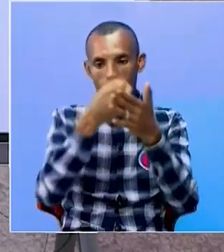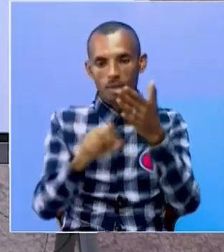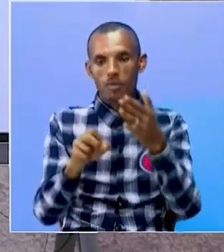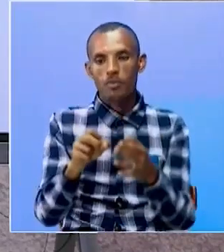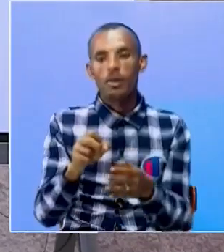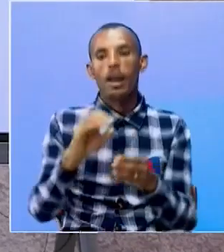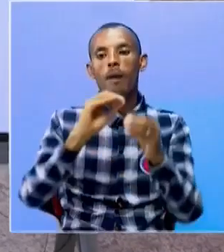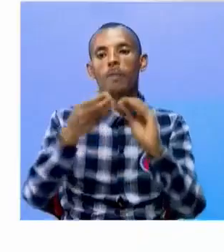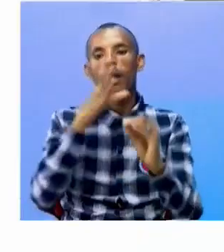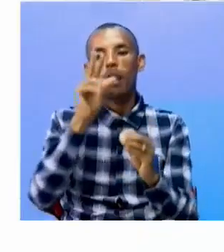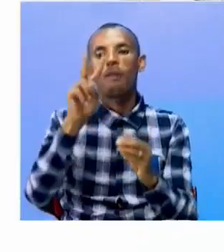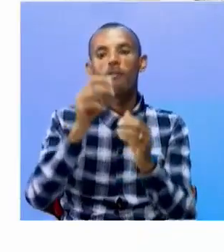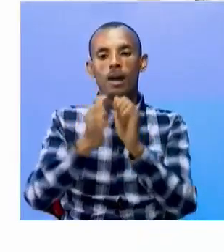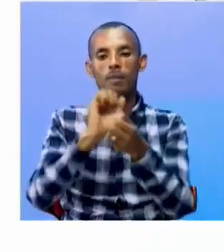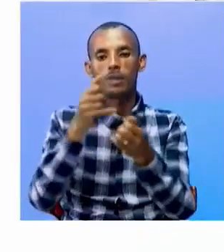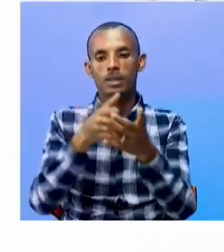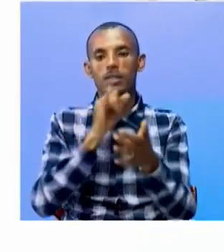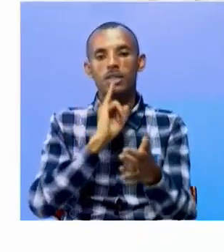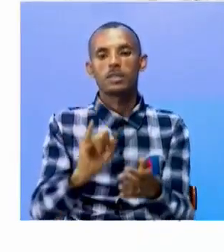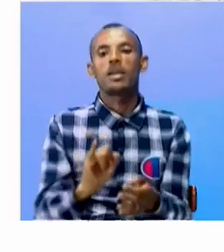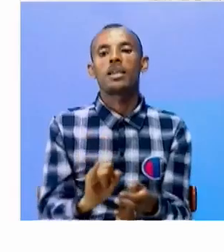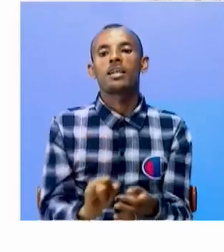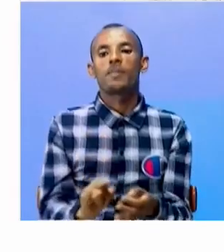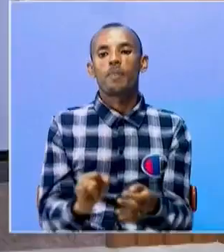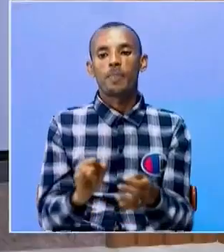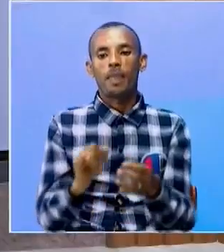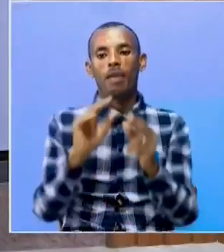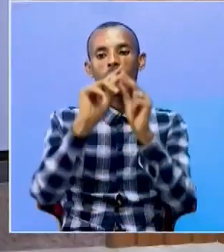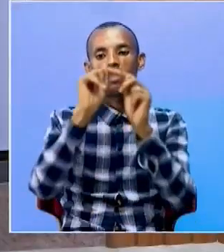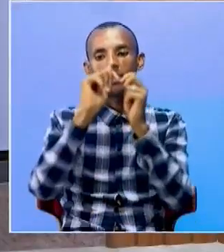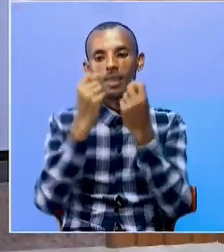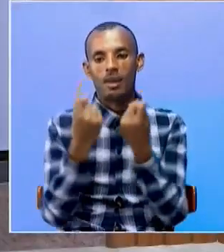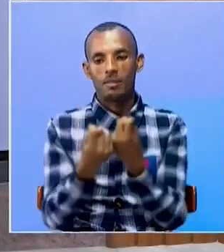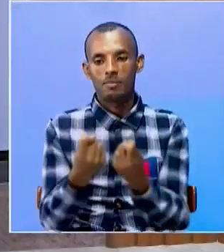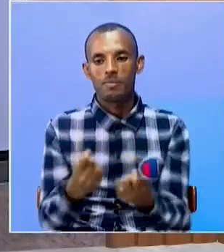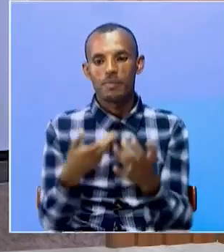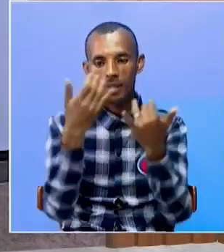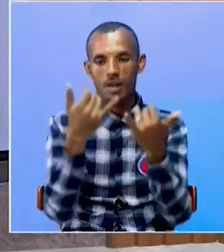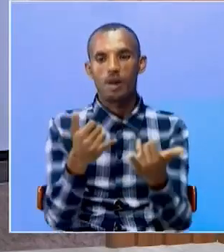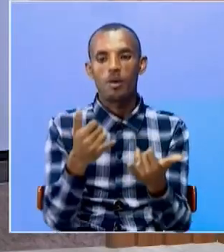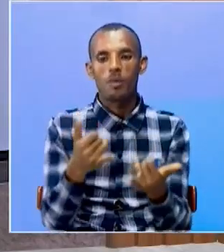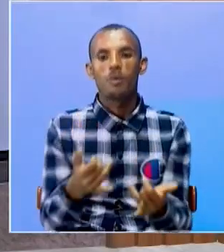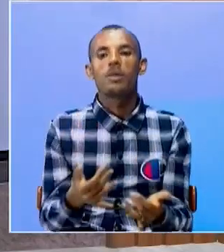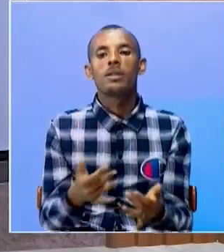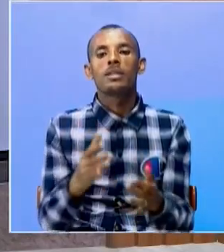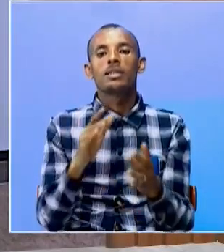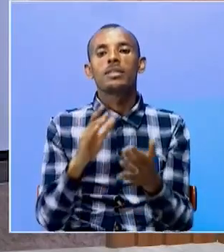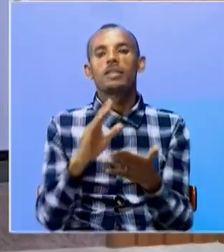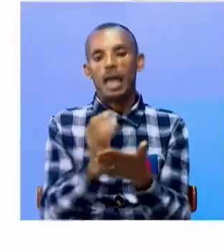this also is a term. It is a term. Now take this one.